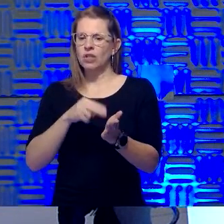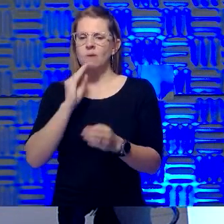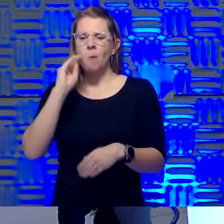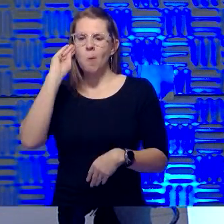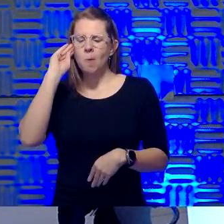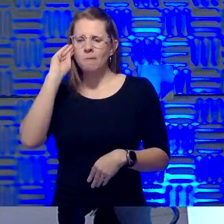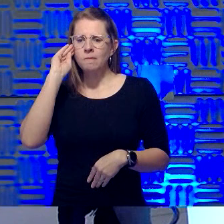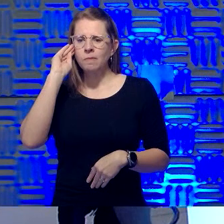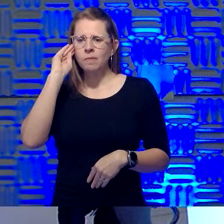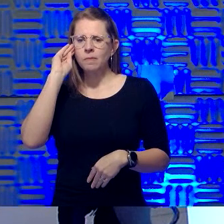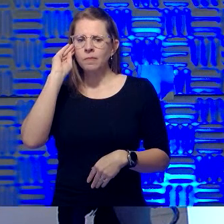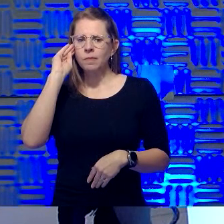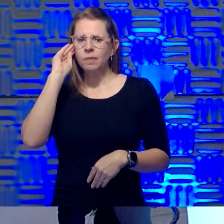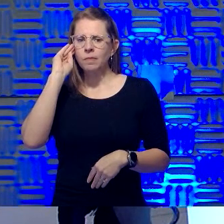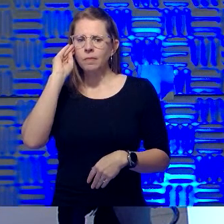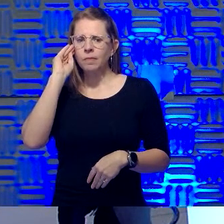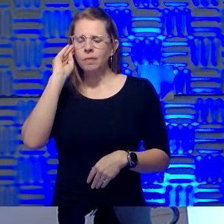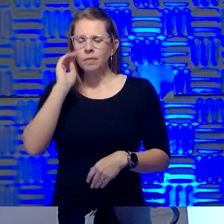homes